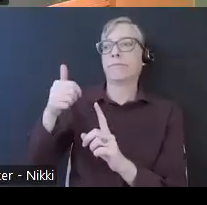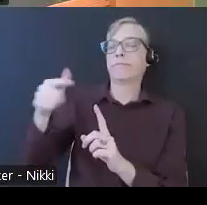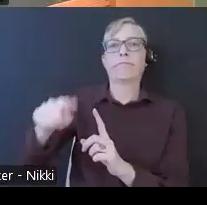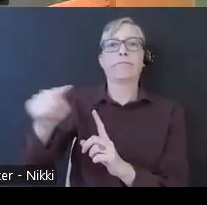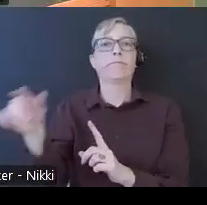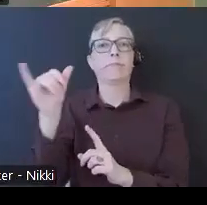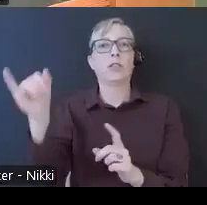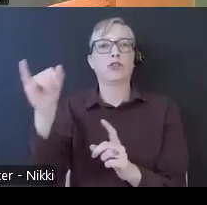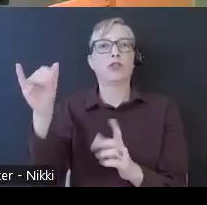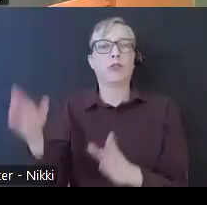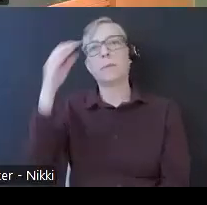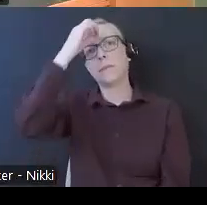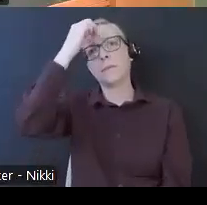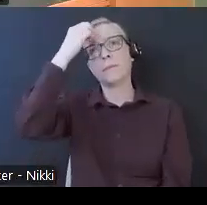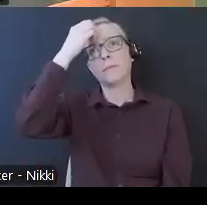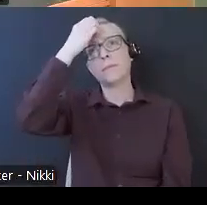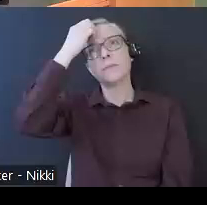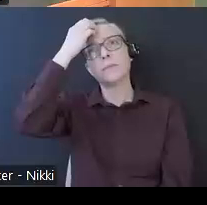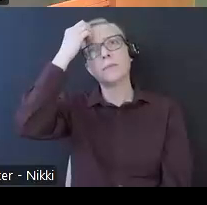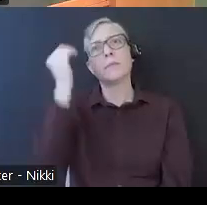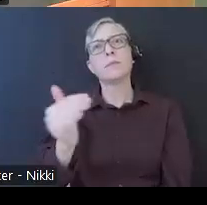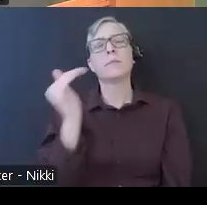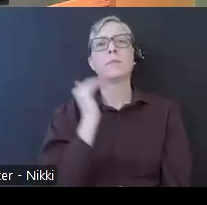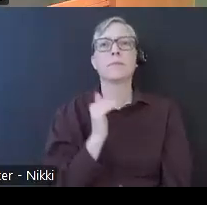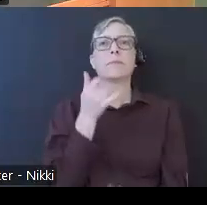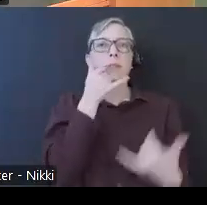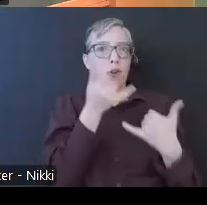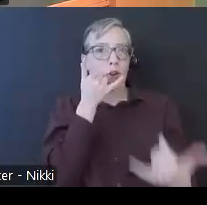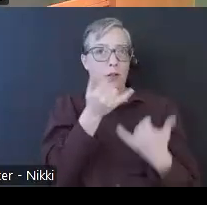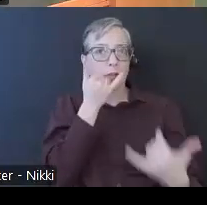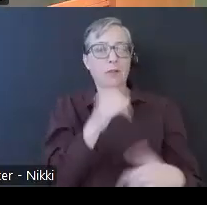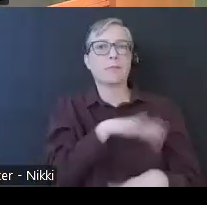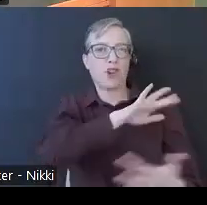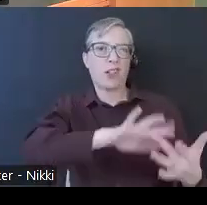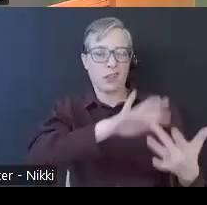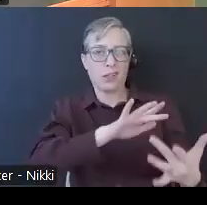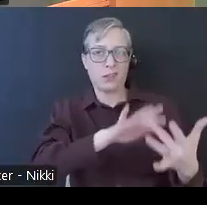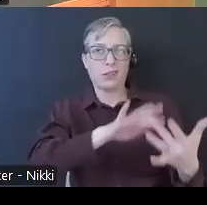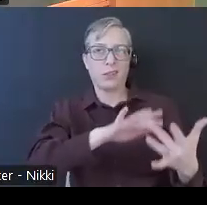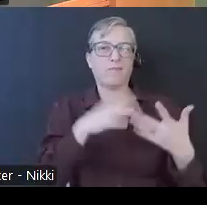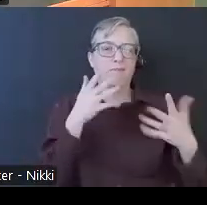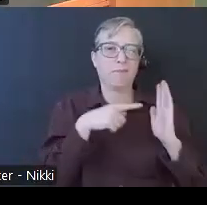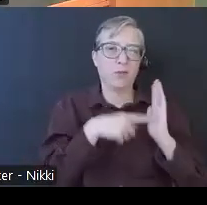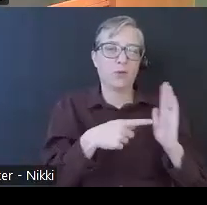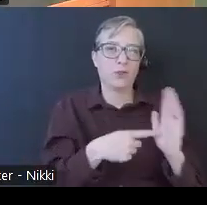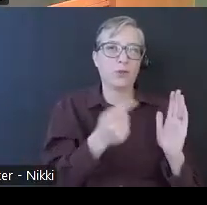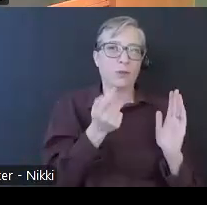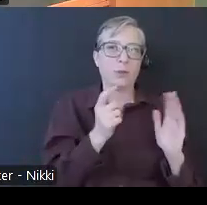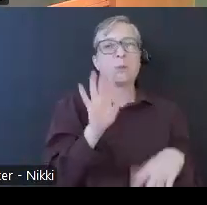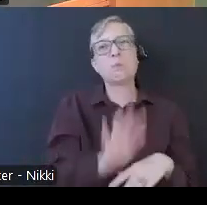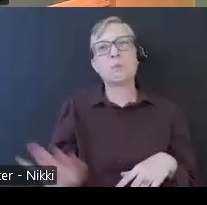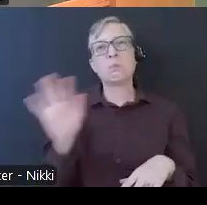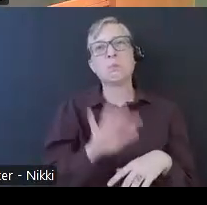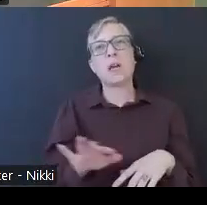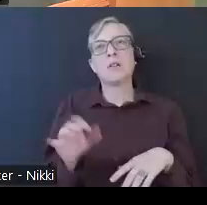of calls our care managers made in the online treatment trial I showed you. So it's about a dozen calls,